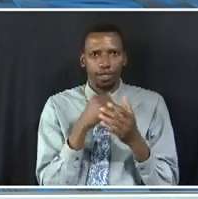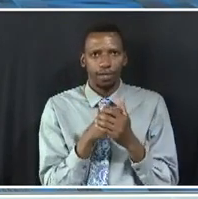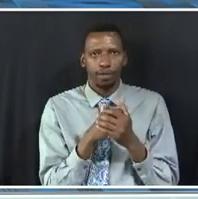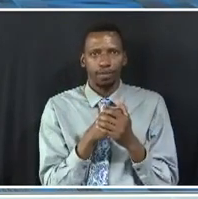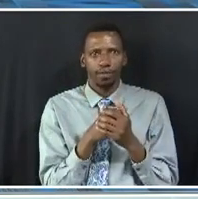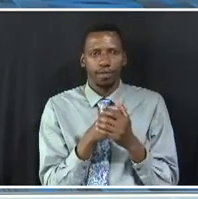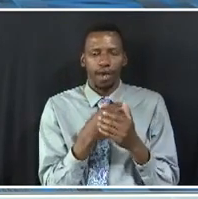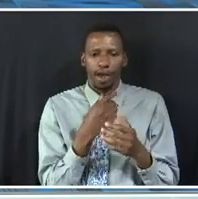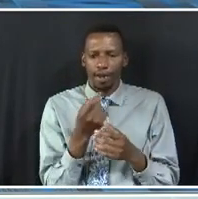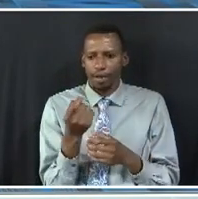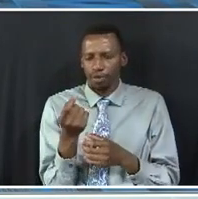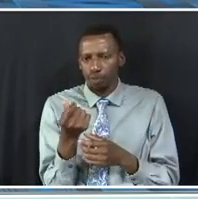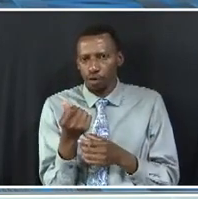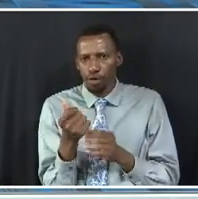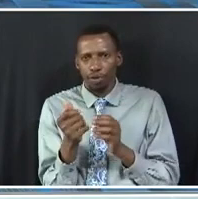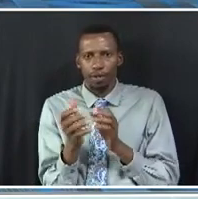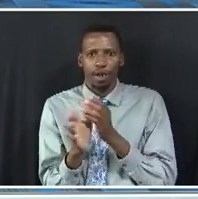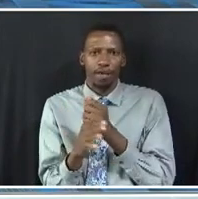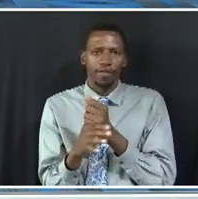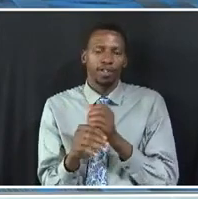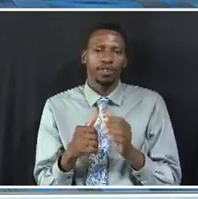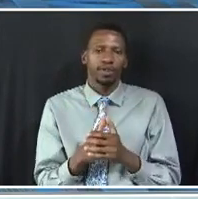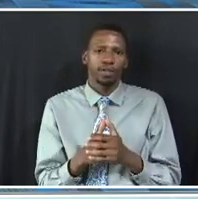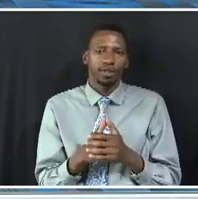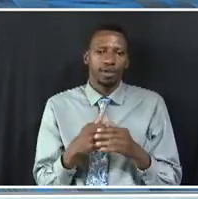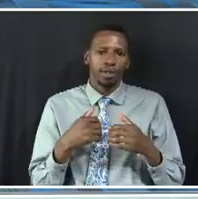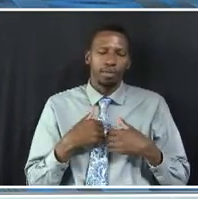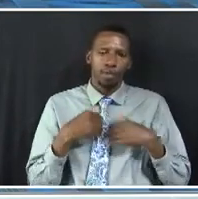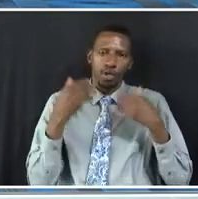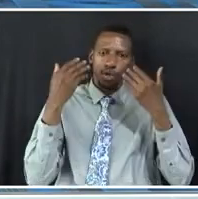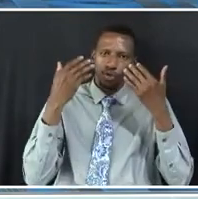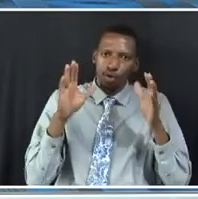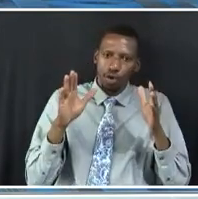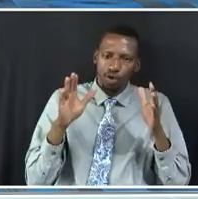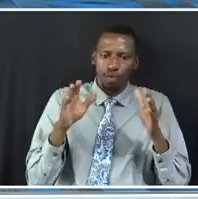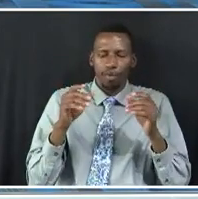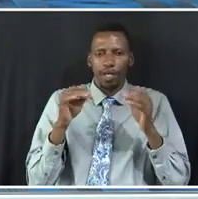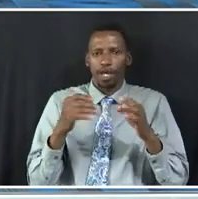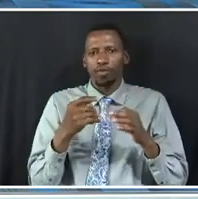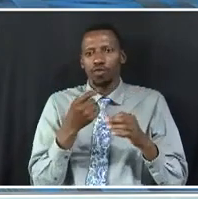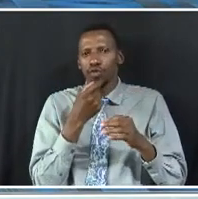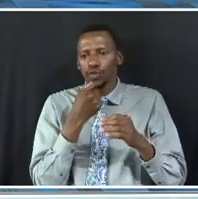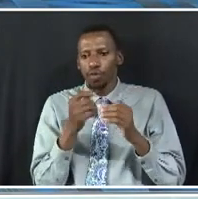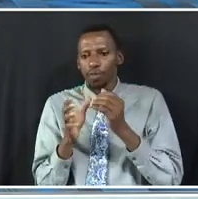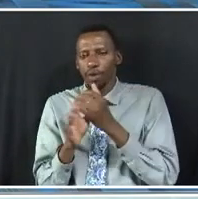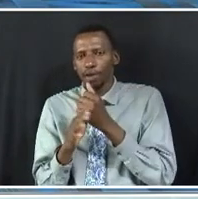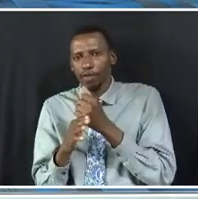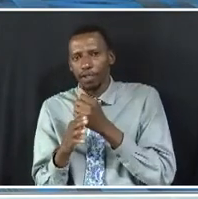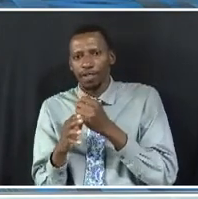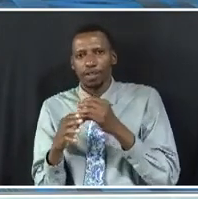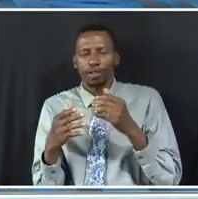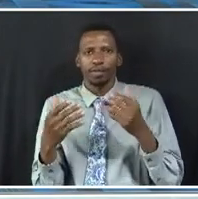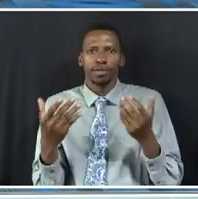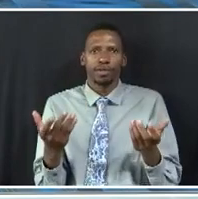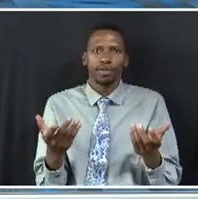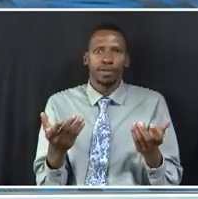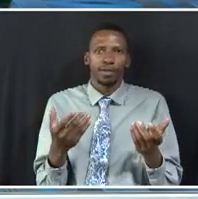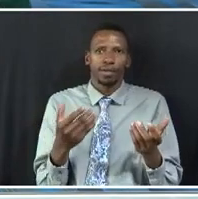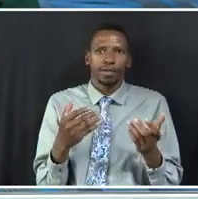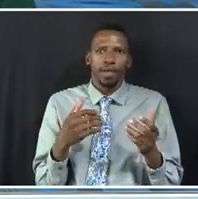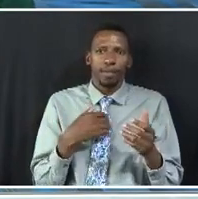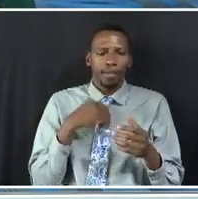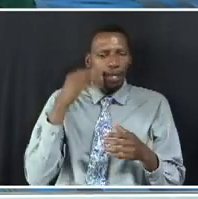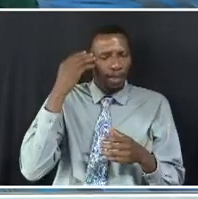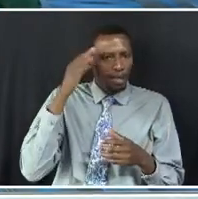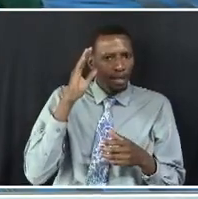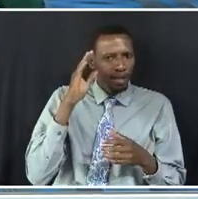little fish. I'm not sure whether it was grown up ngege. Ngeges are the Nile perch. And I don't think it was